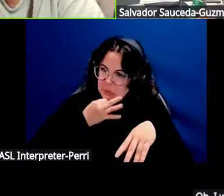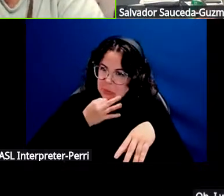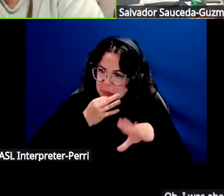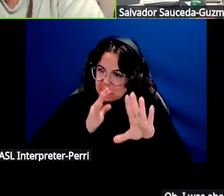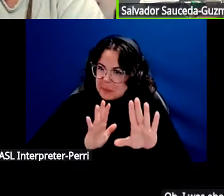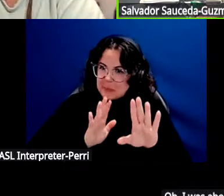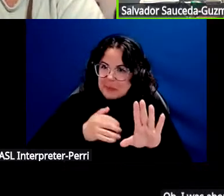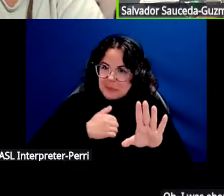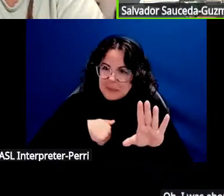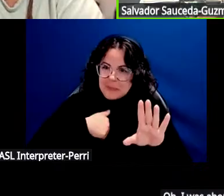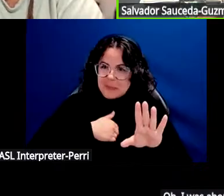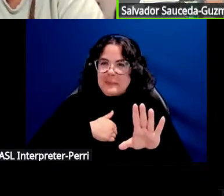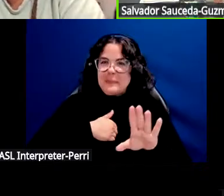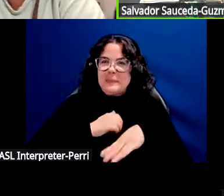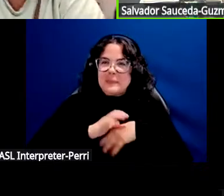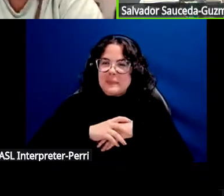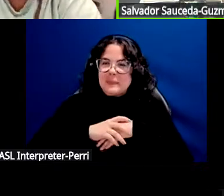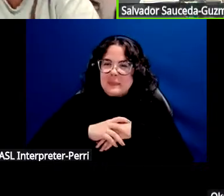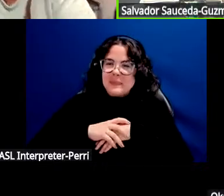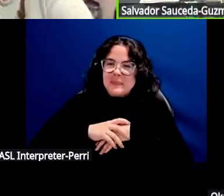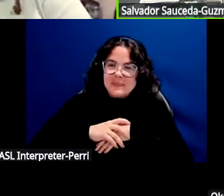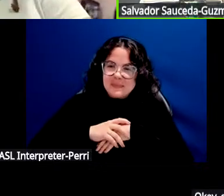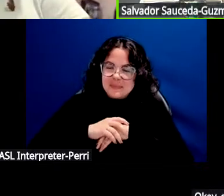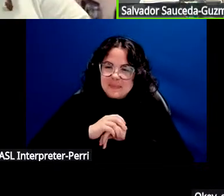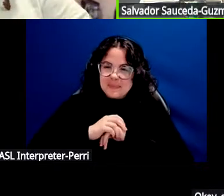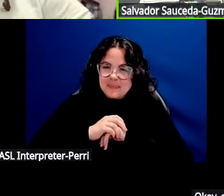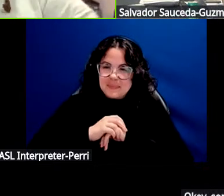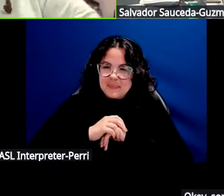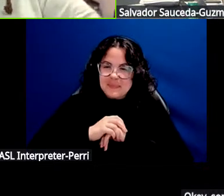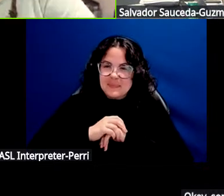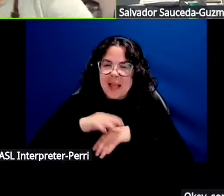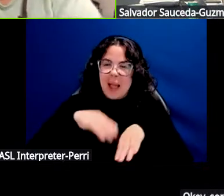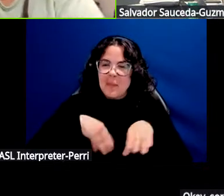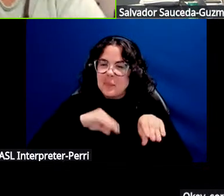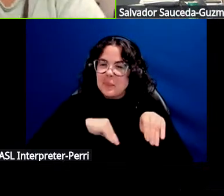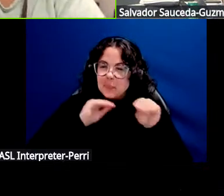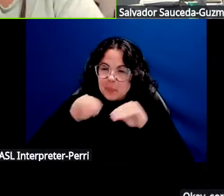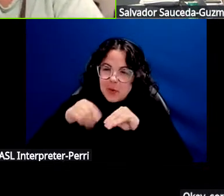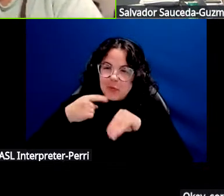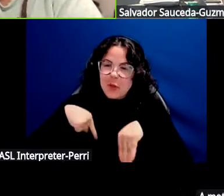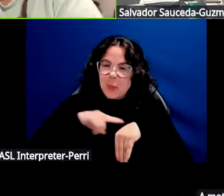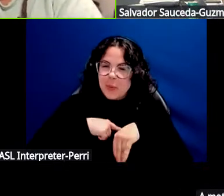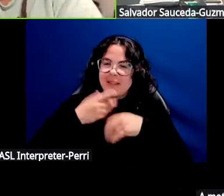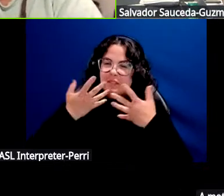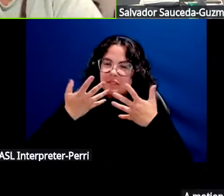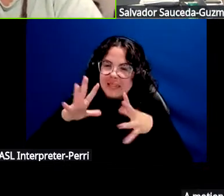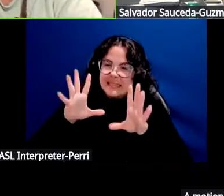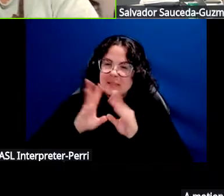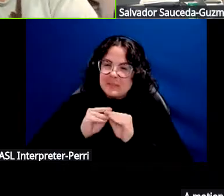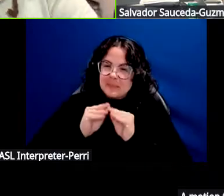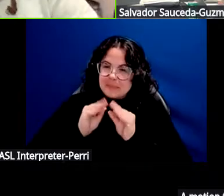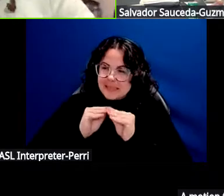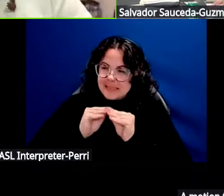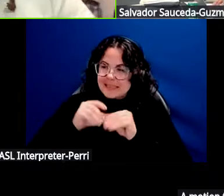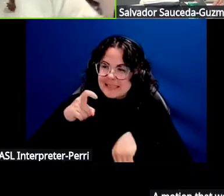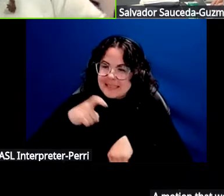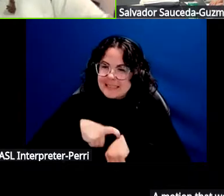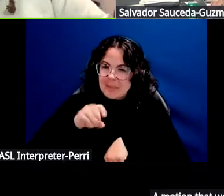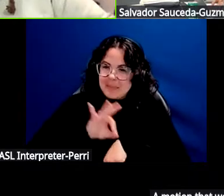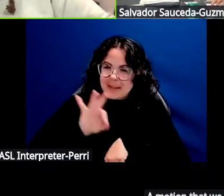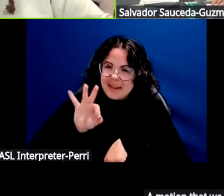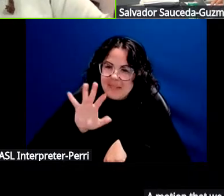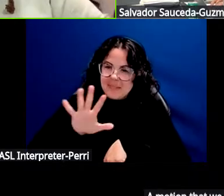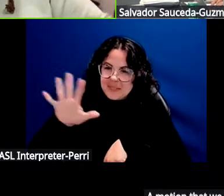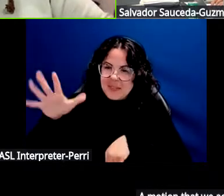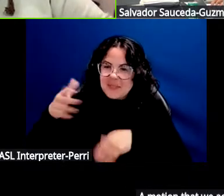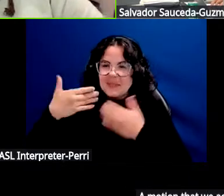I motion. Sorry. There's one. I motion that we adjourn this meeting at 9:55.